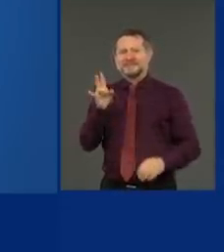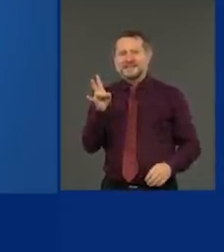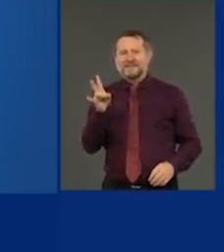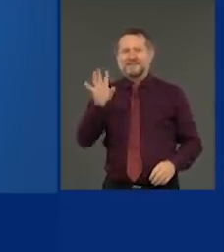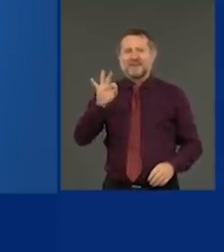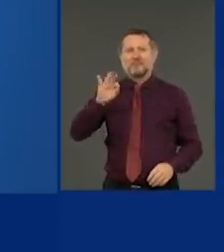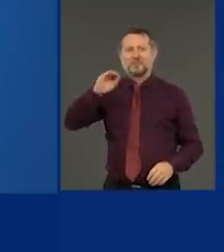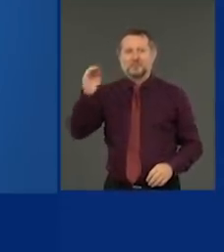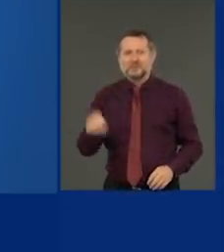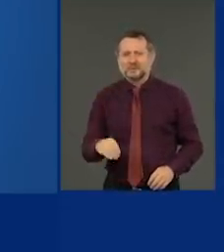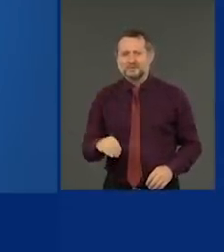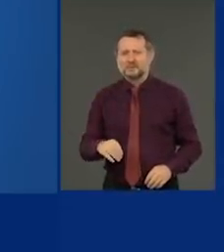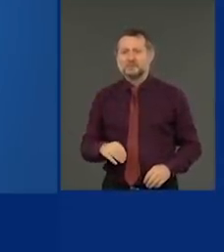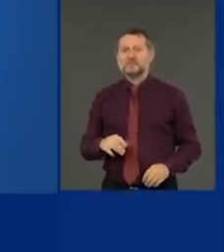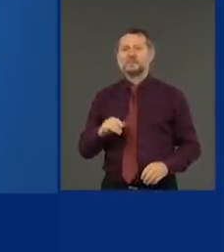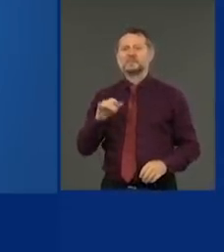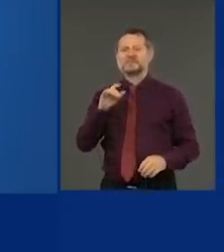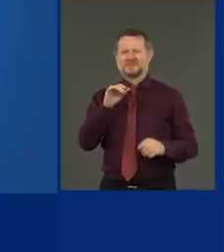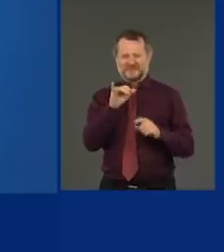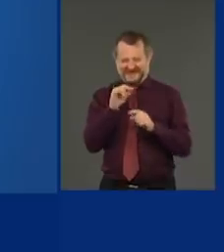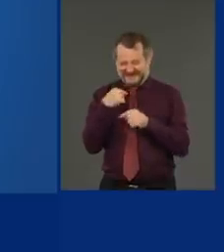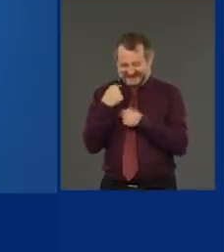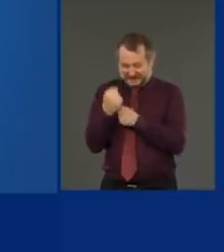79% year to date.